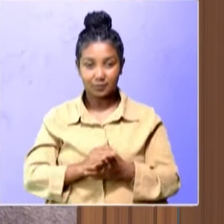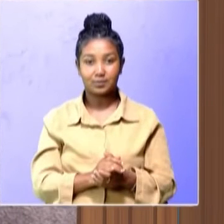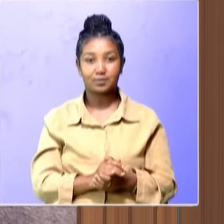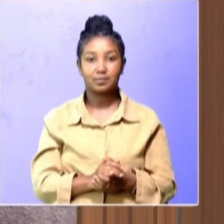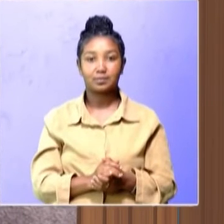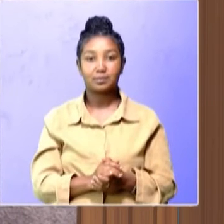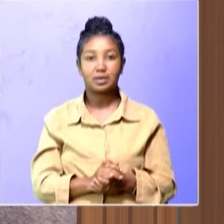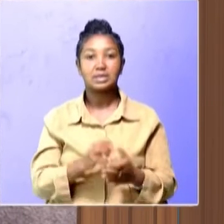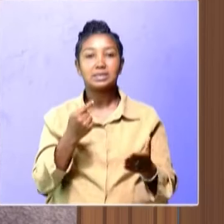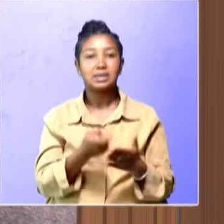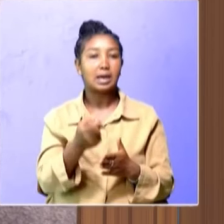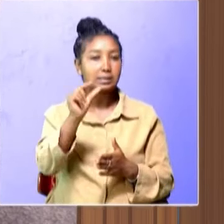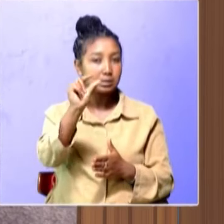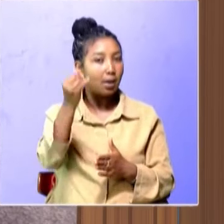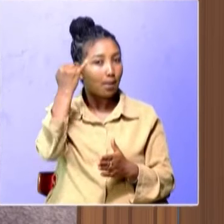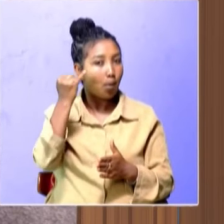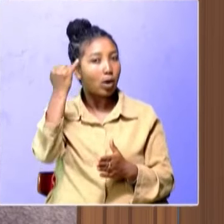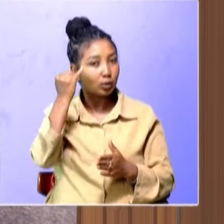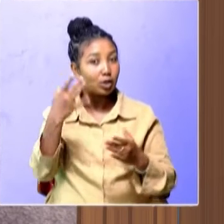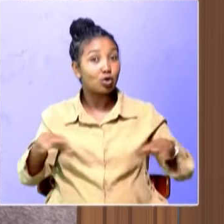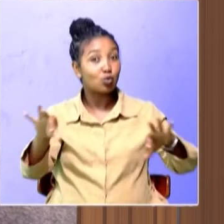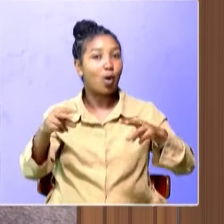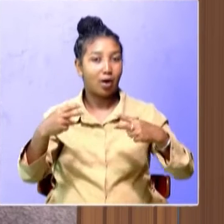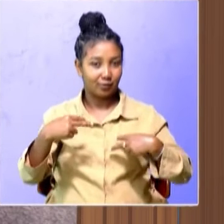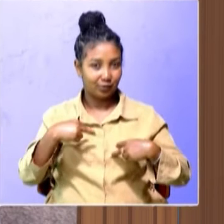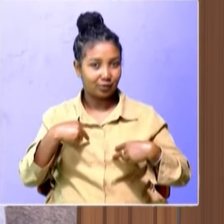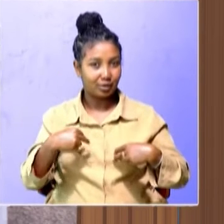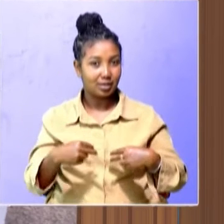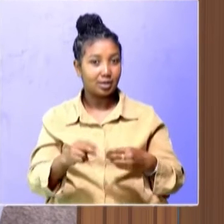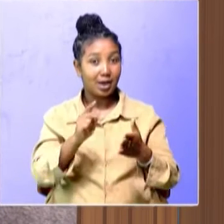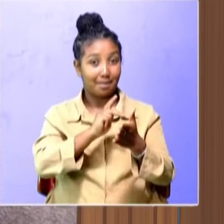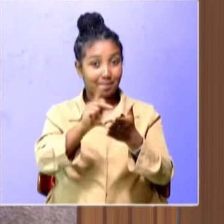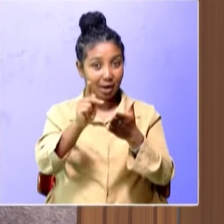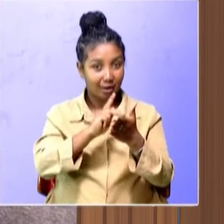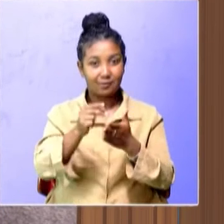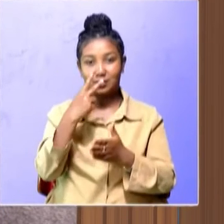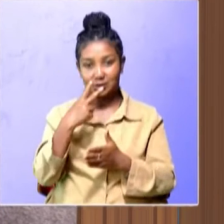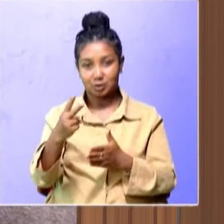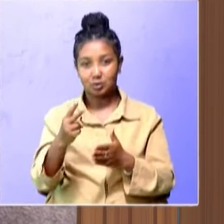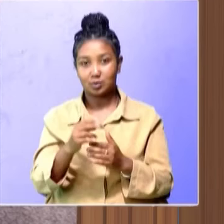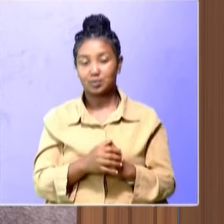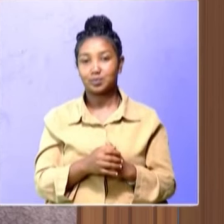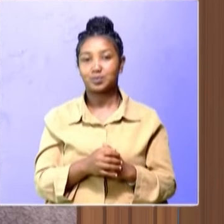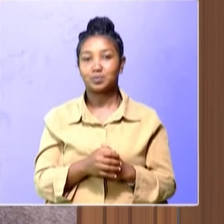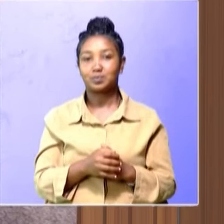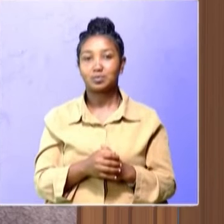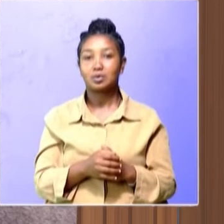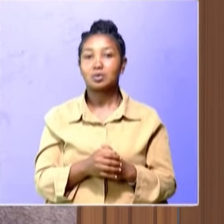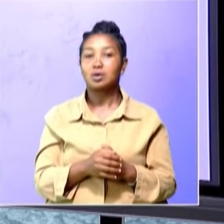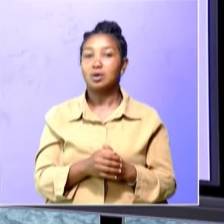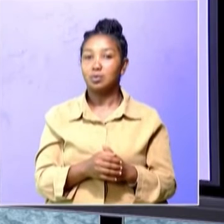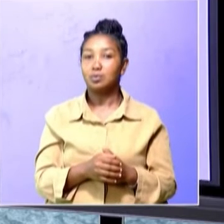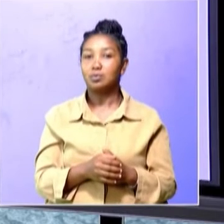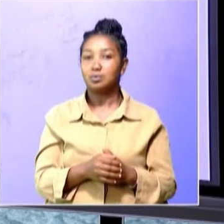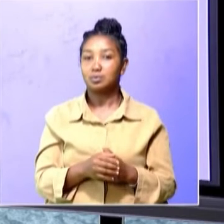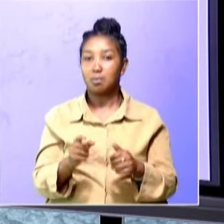paragraph, there are some points that we need to have. In our paragraph, listen, in our paragraph, we need to